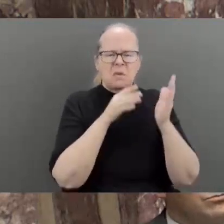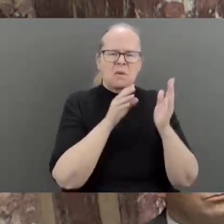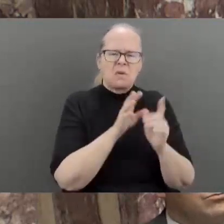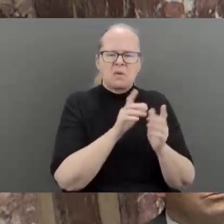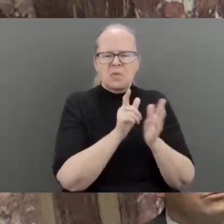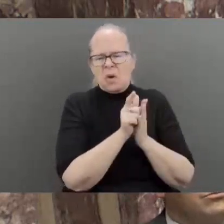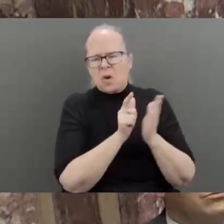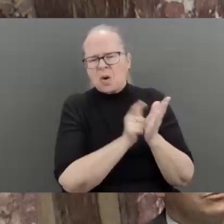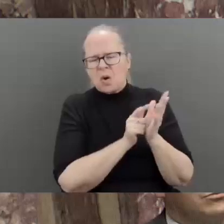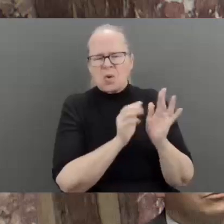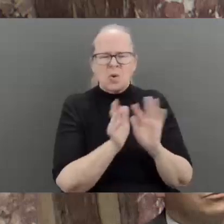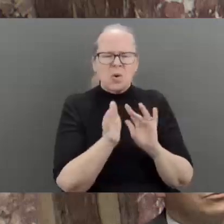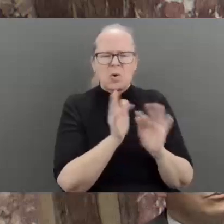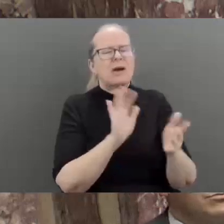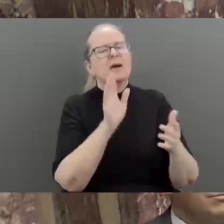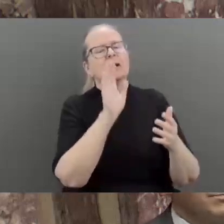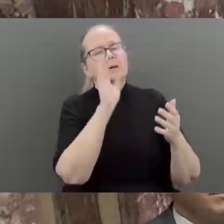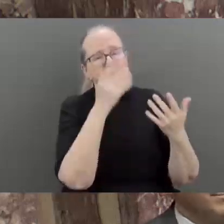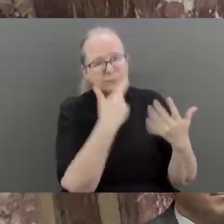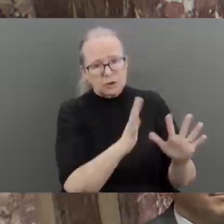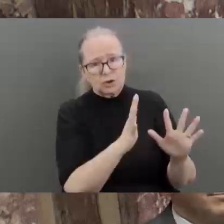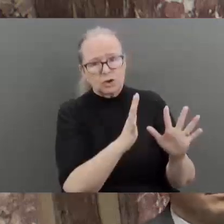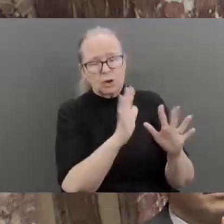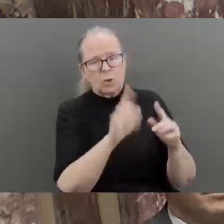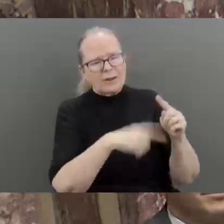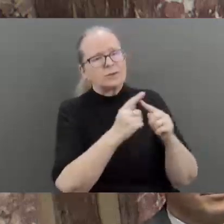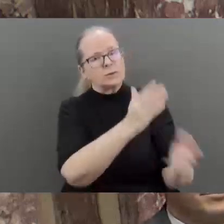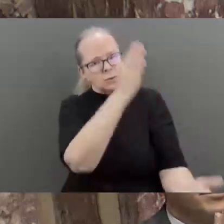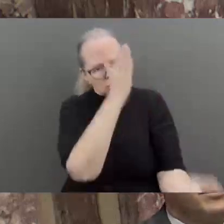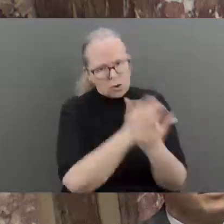down organized criminal operations?